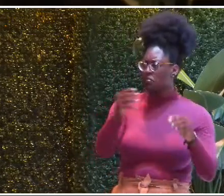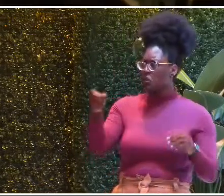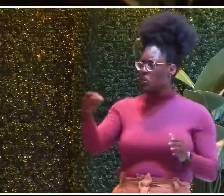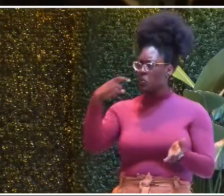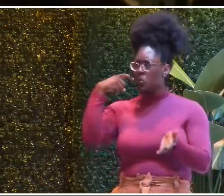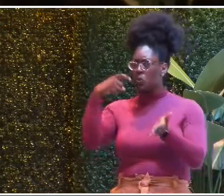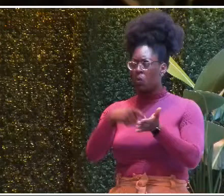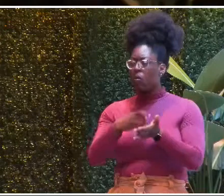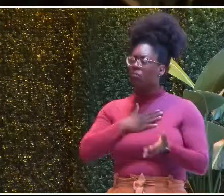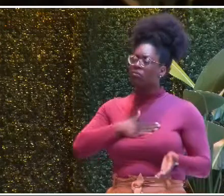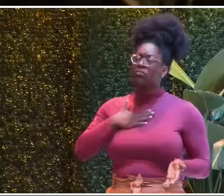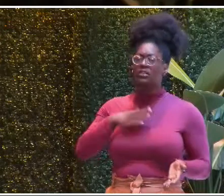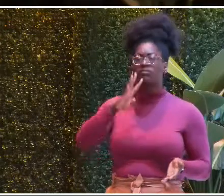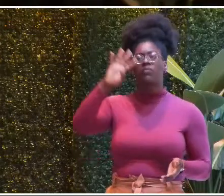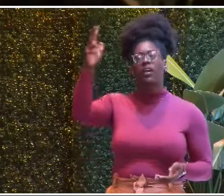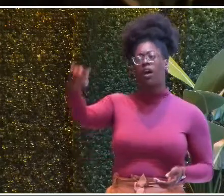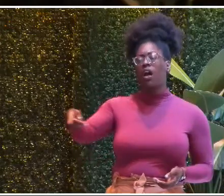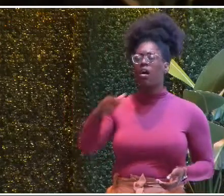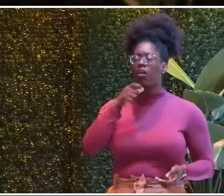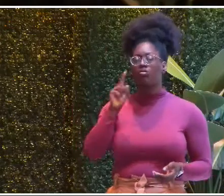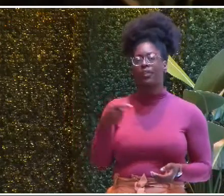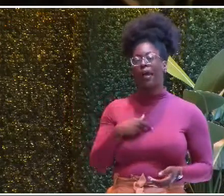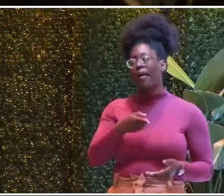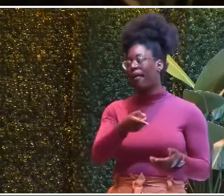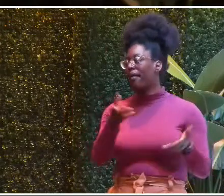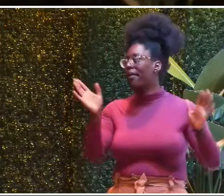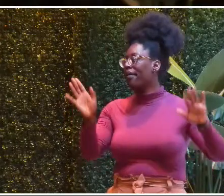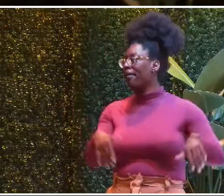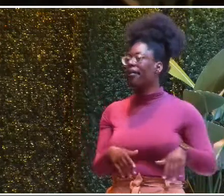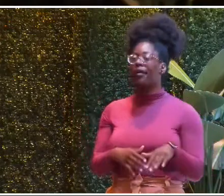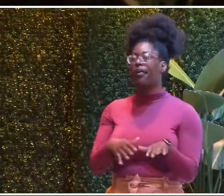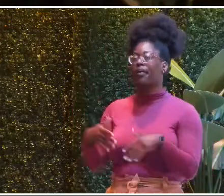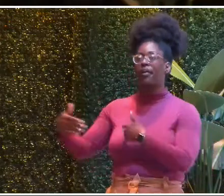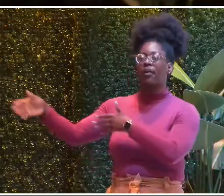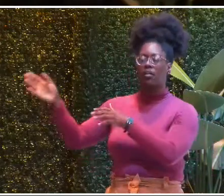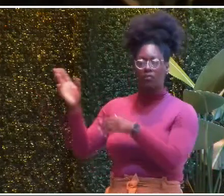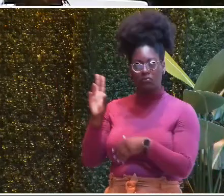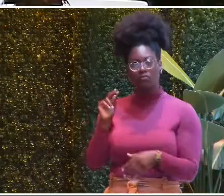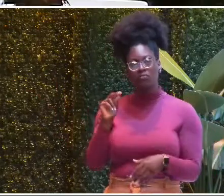experiencing this experience to our fullest extent with comfort and ease.